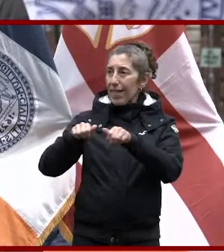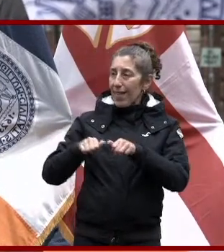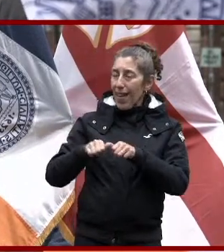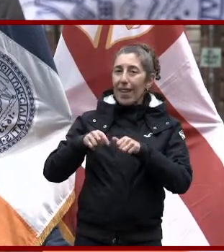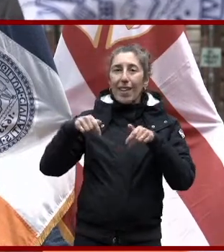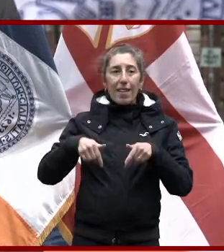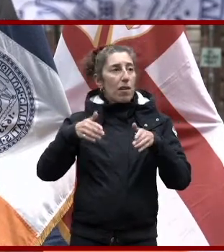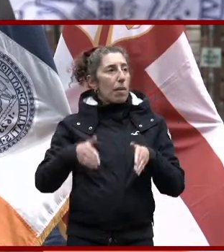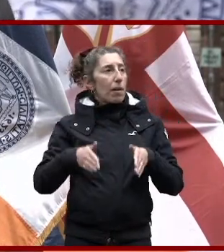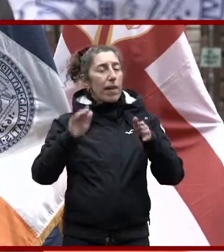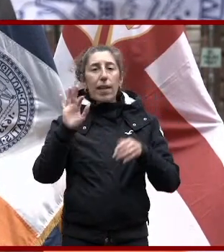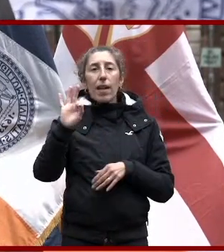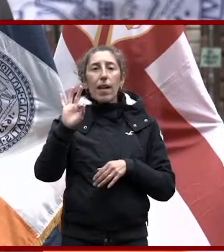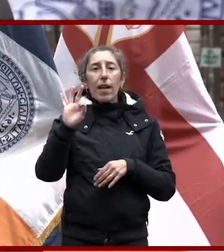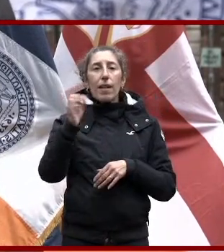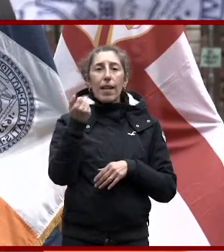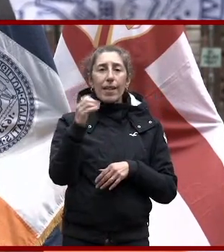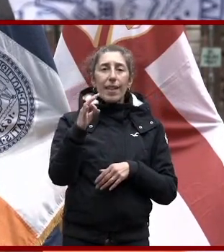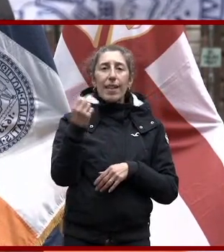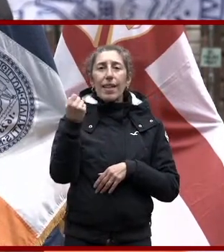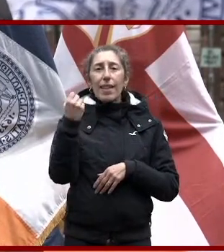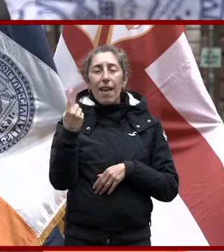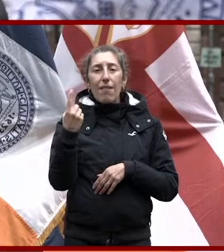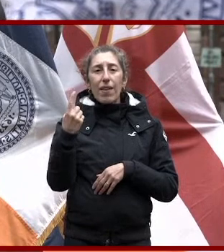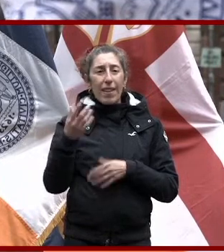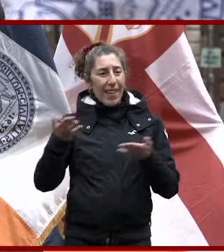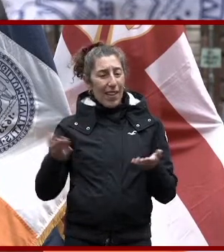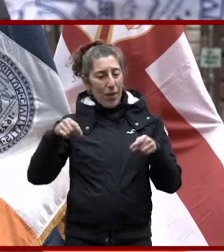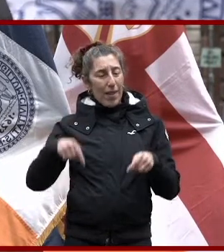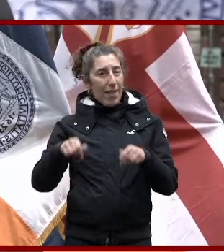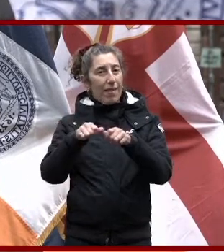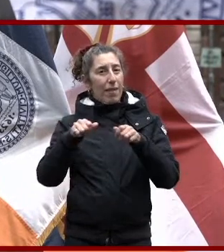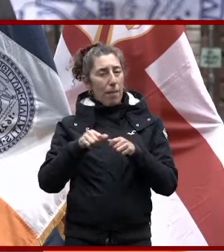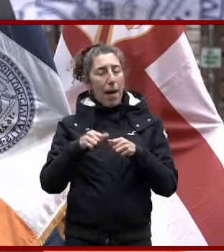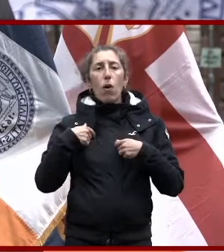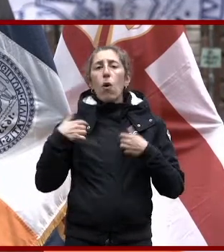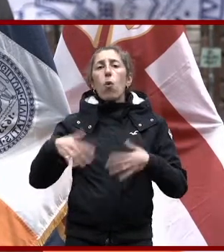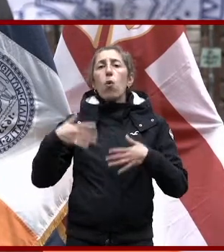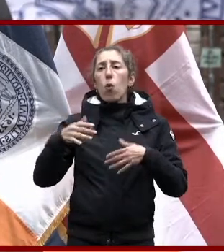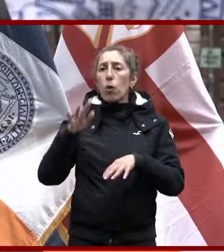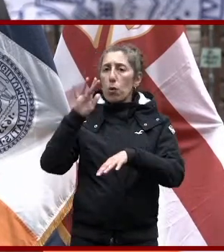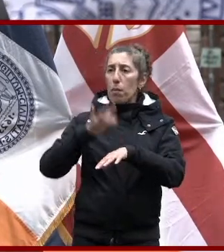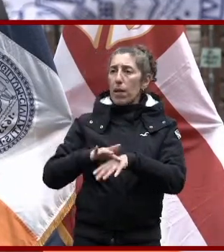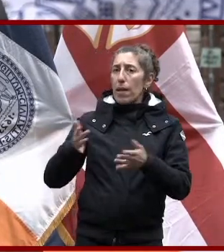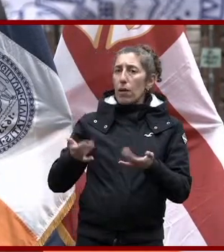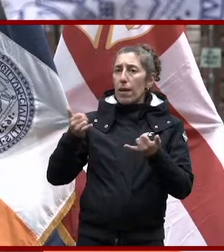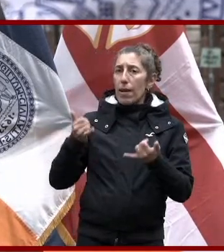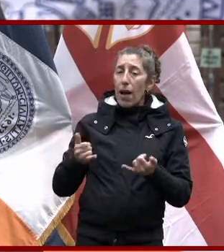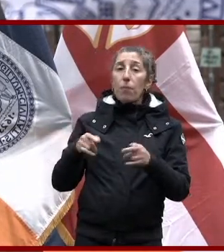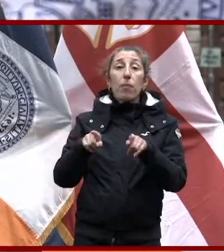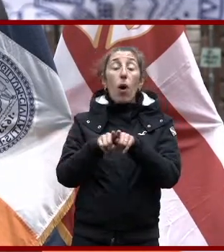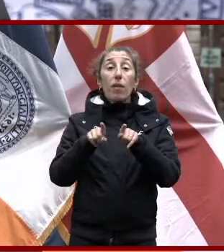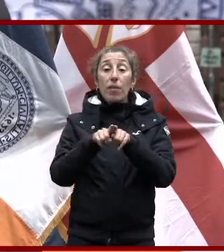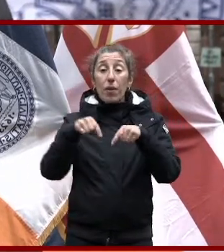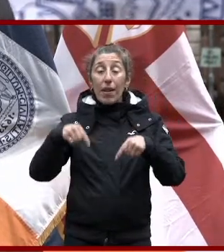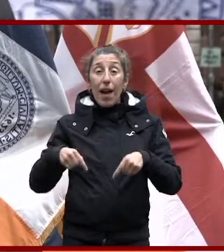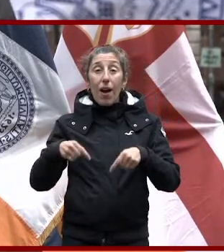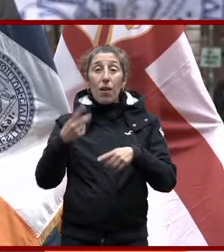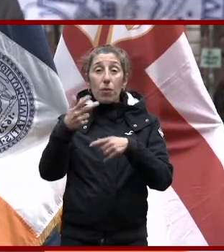the Triangle Shirtwaist Factory fire also falls in March, the anniversary of COVID-19